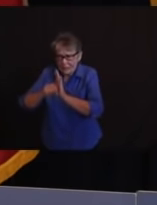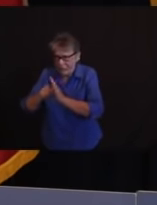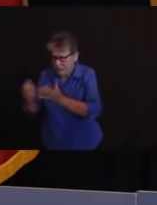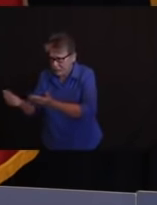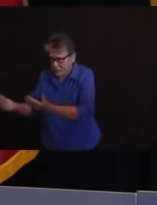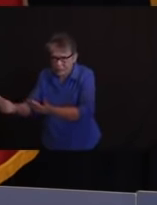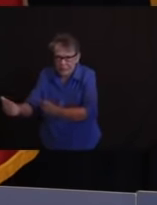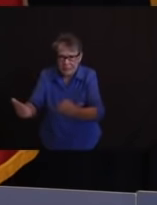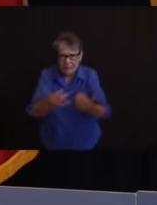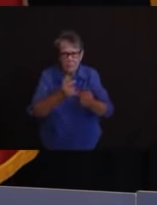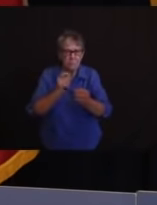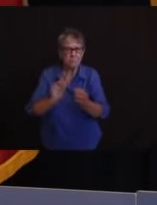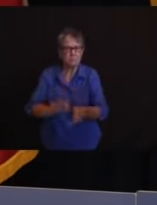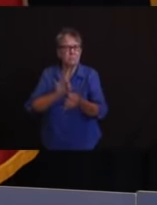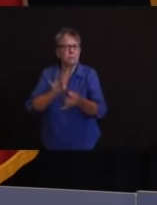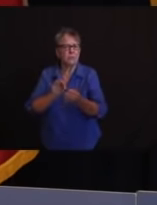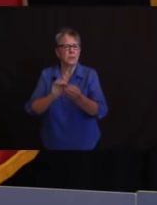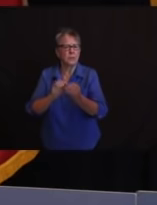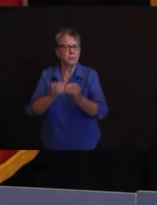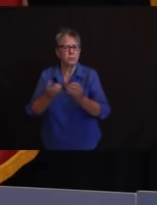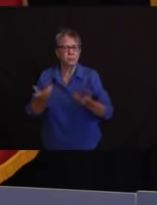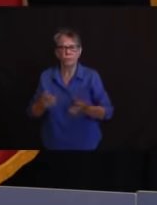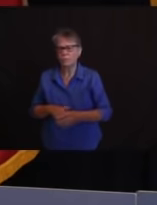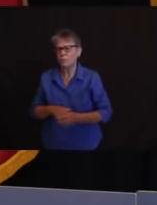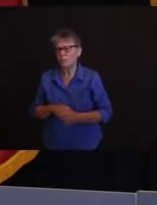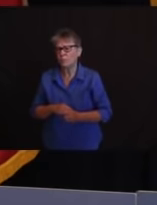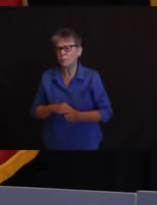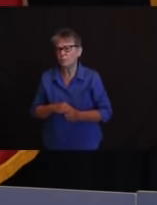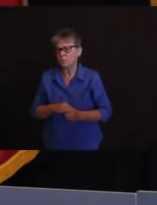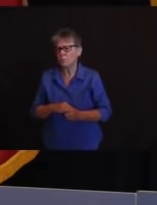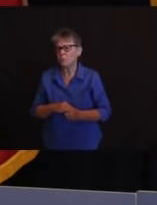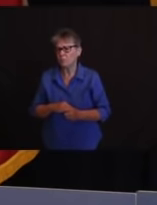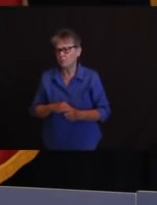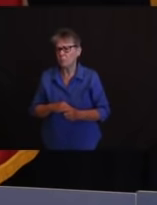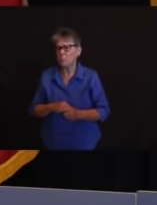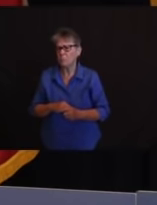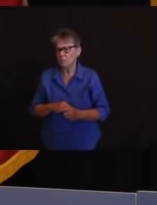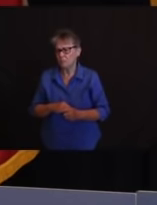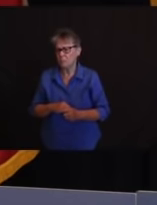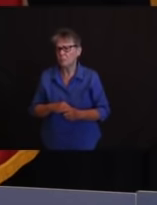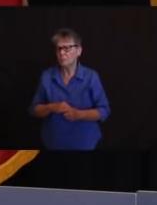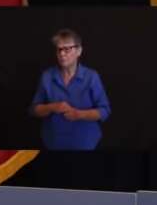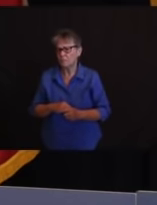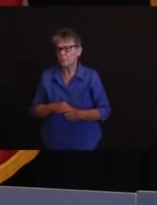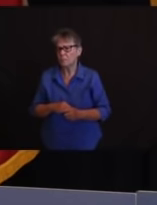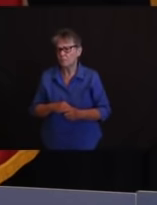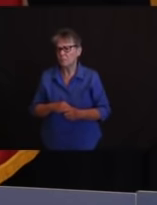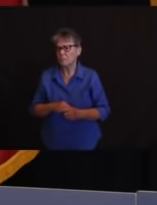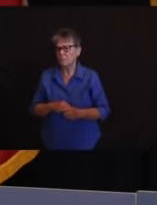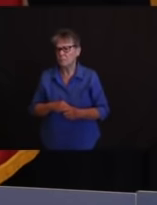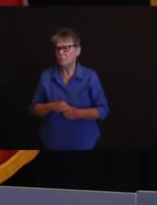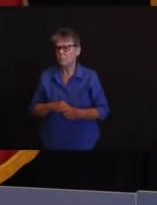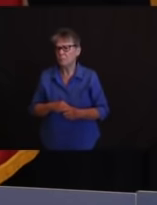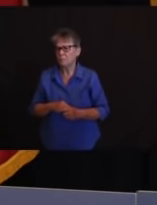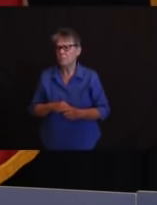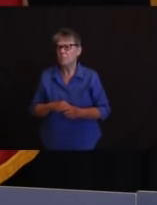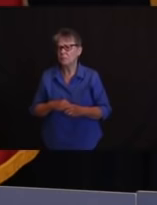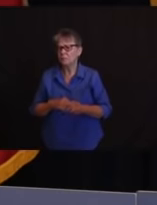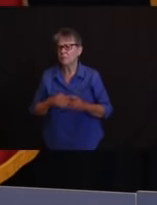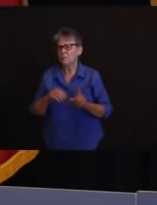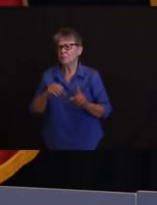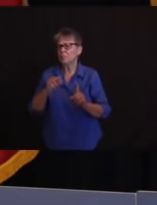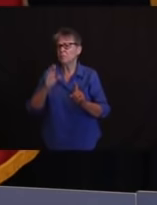as well. You know, we know that deaths are going to lag the total number of cases, and we are beginning, unfortunately, to see an uptick in the national death